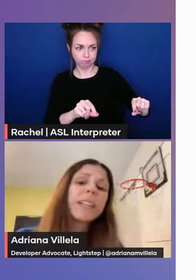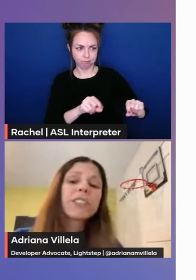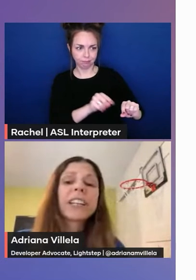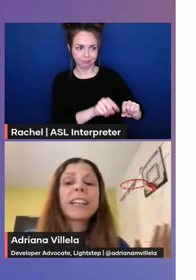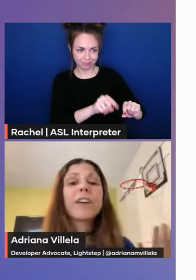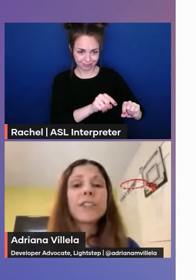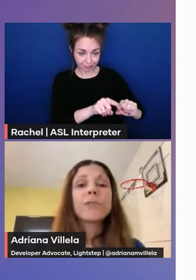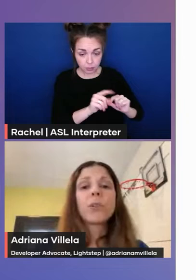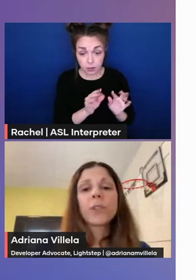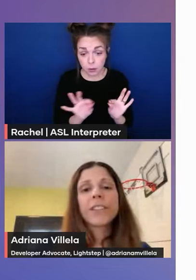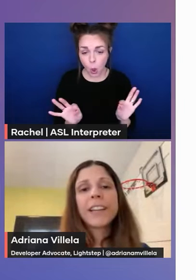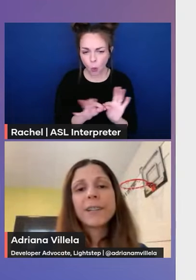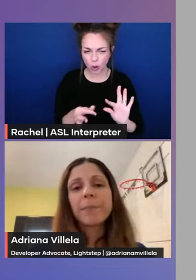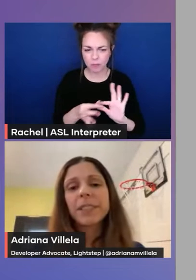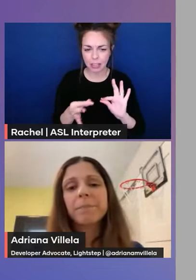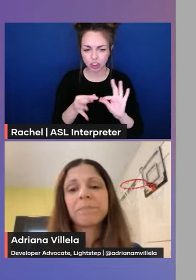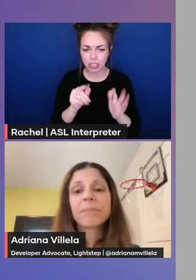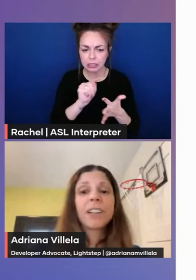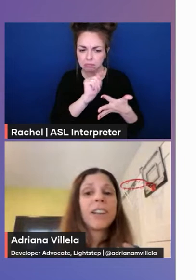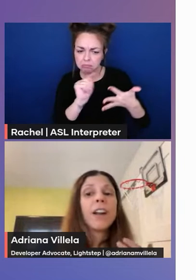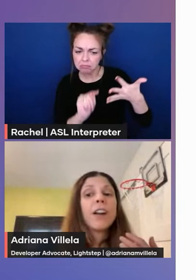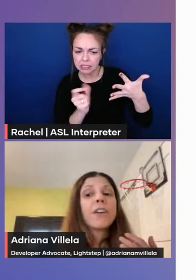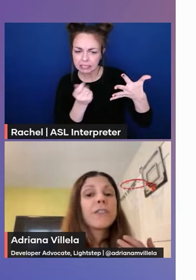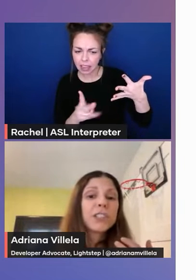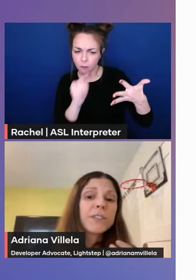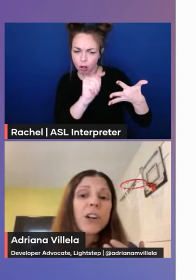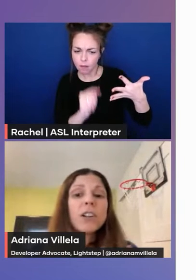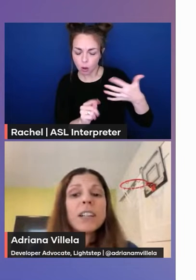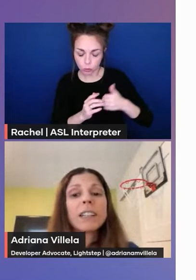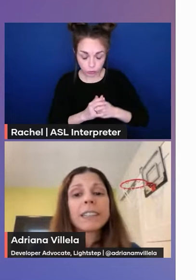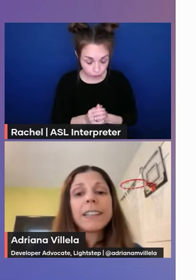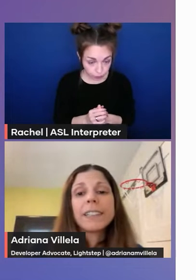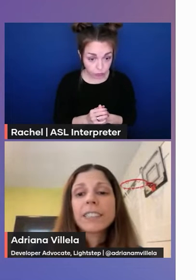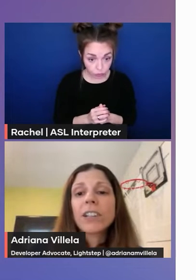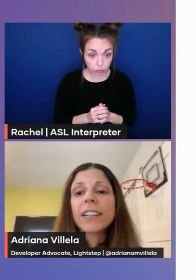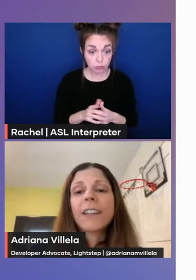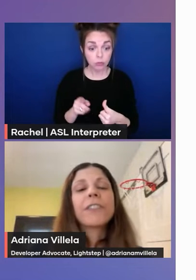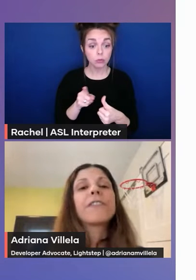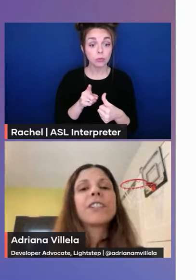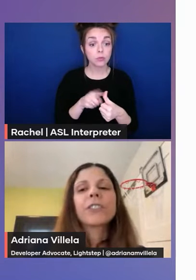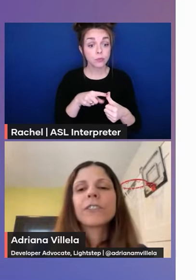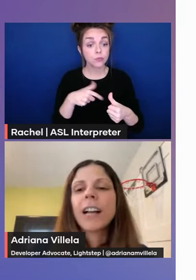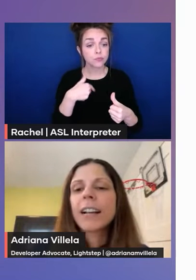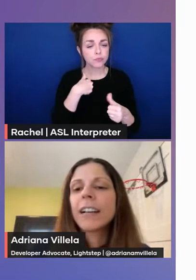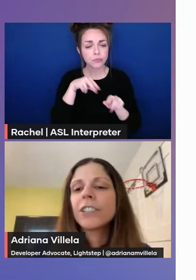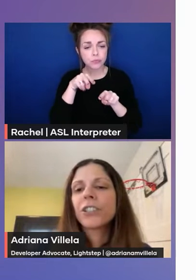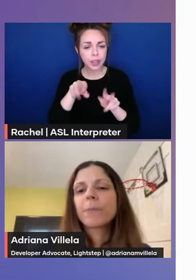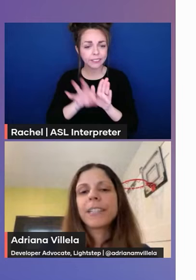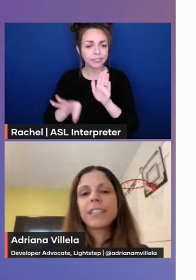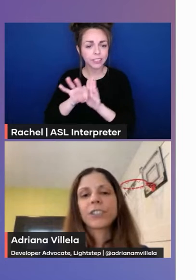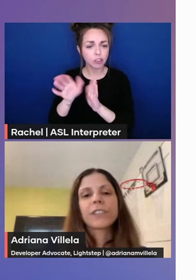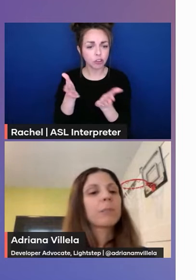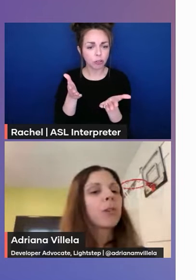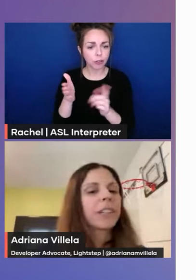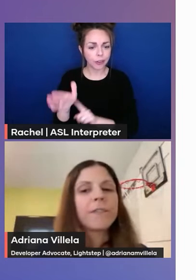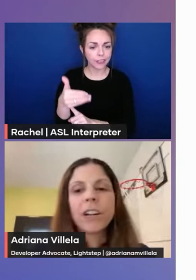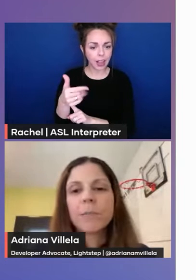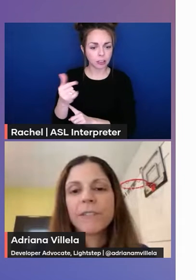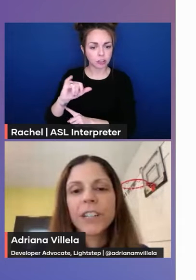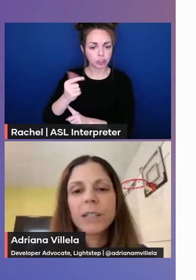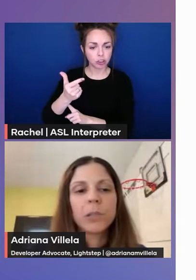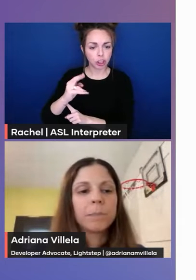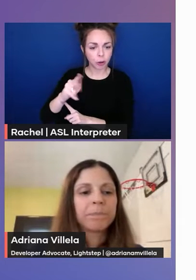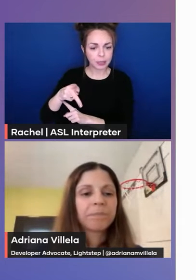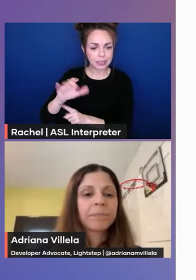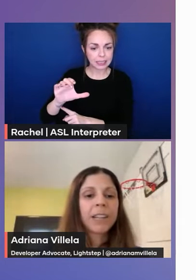it's worth mentioning a few noteworthy items. First of all, let us look at the feature flag gRPC service port